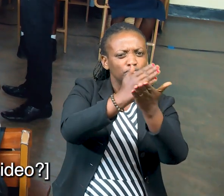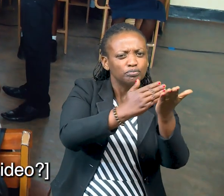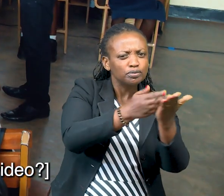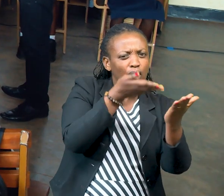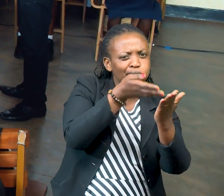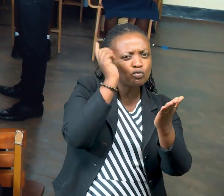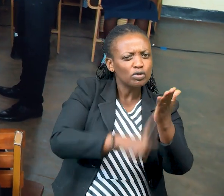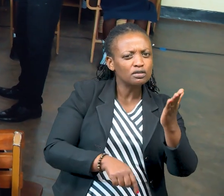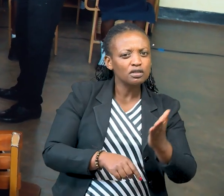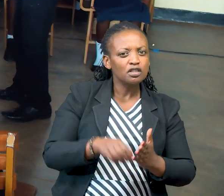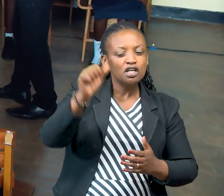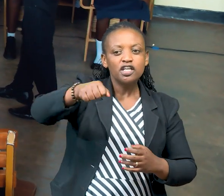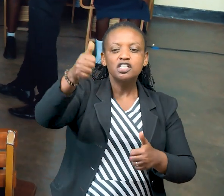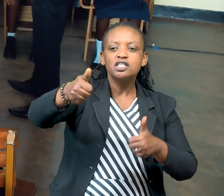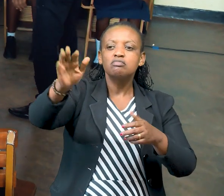followed?